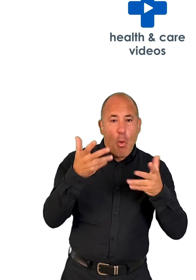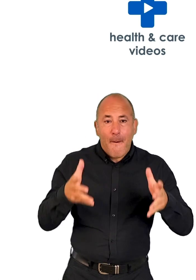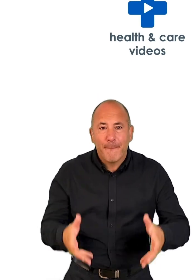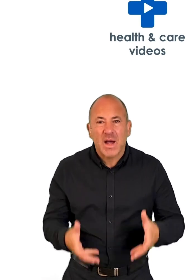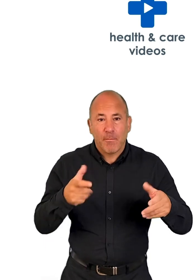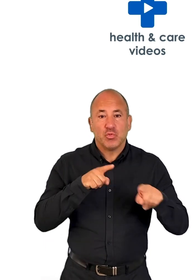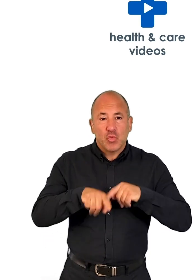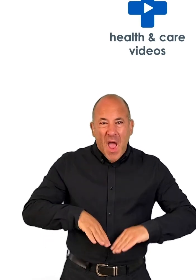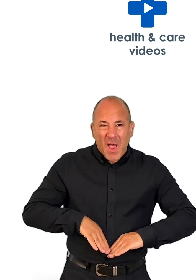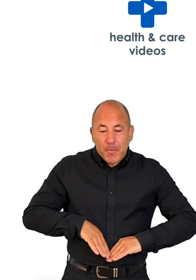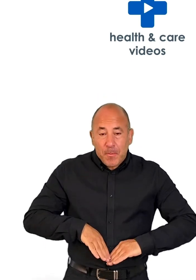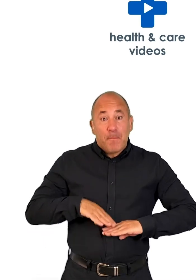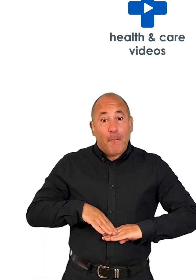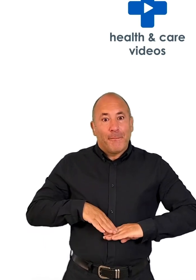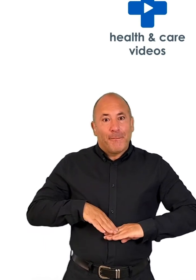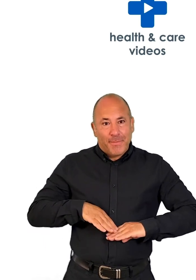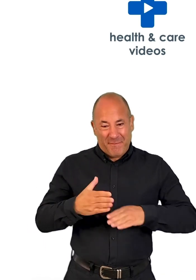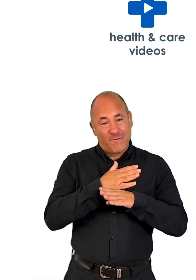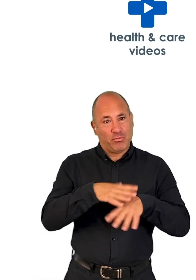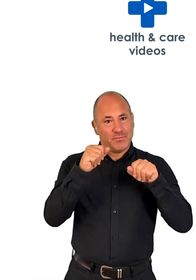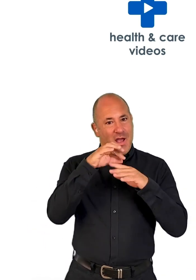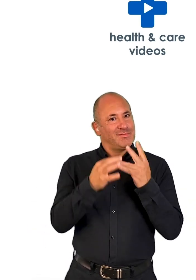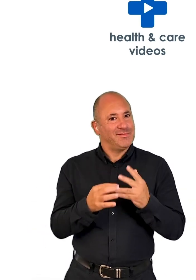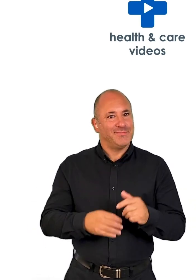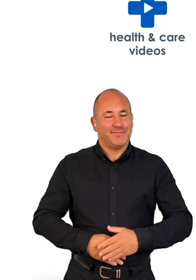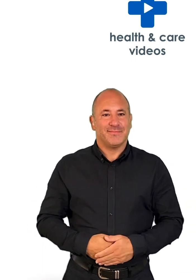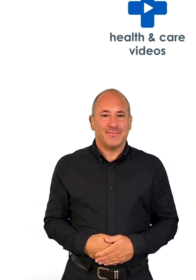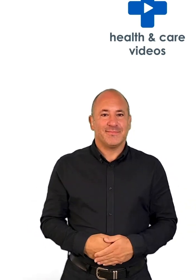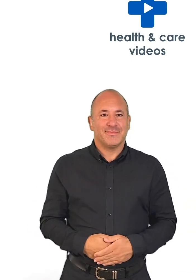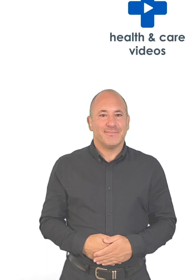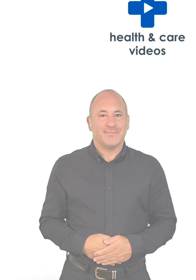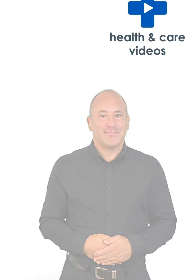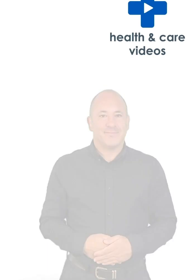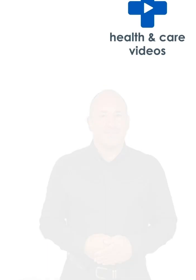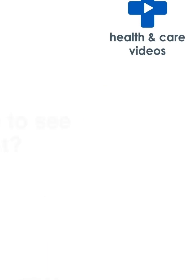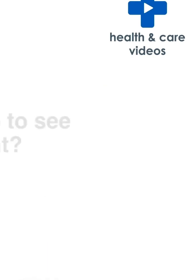up, you should try and tighten your pelvic floor muscles before and during these activities.